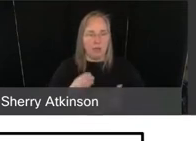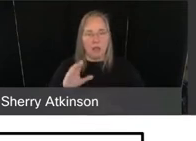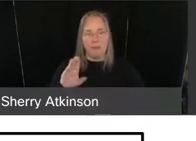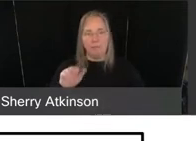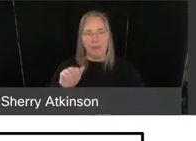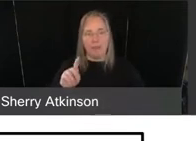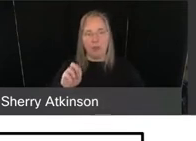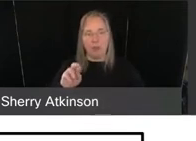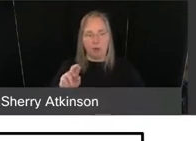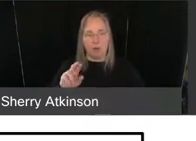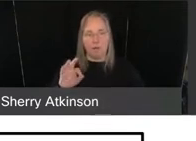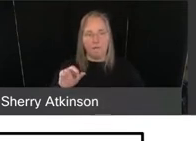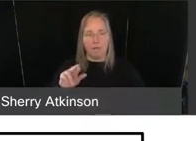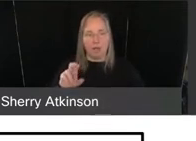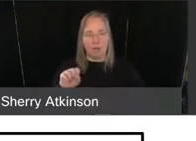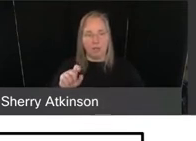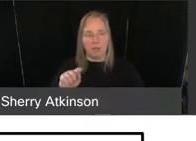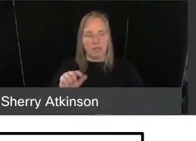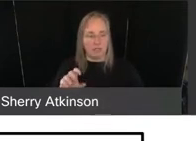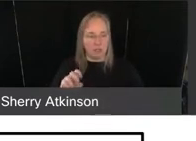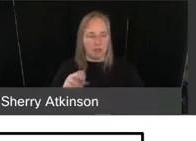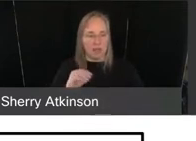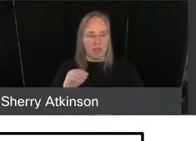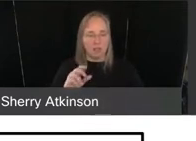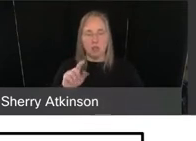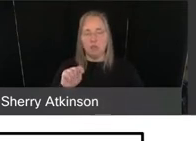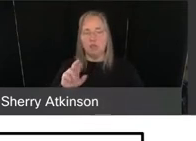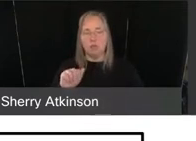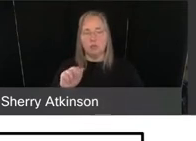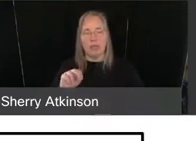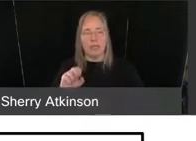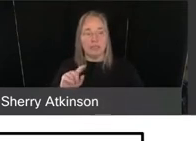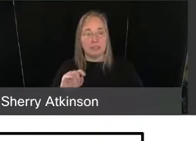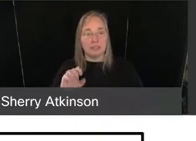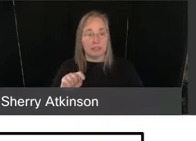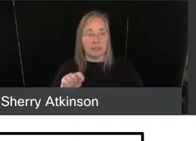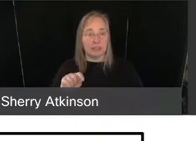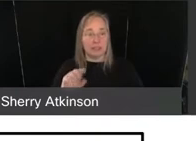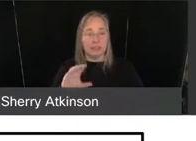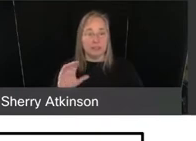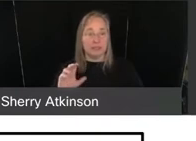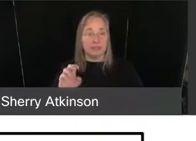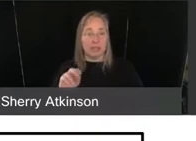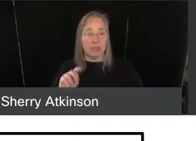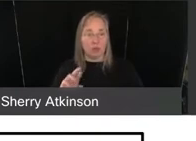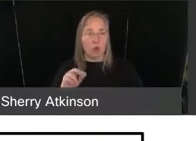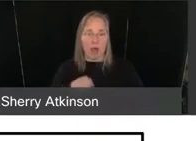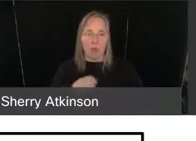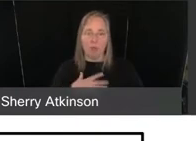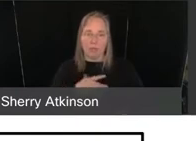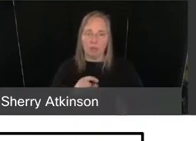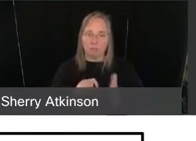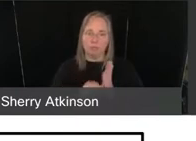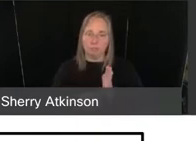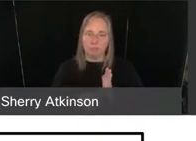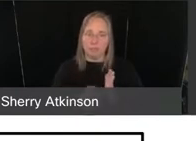and Transit Center, I'd like to highlight, are also projects that are intended to be mixed